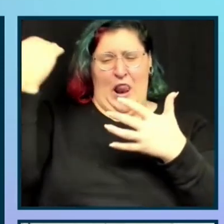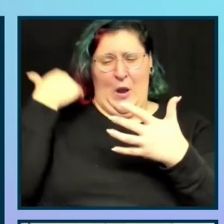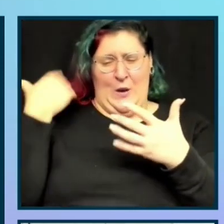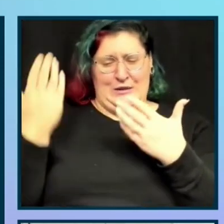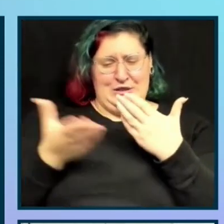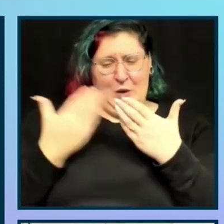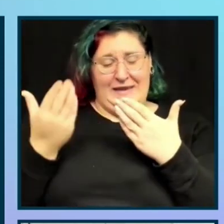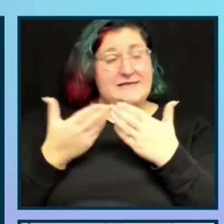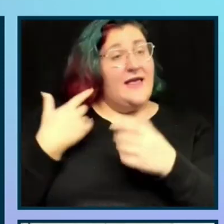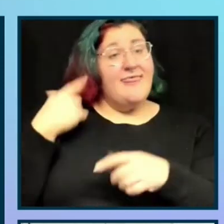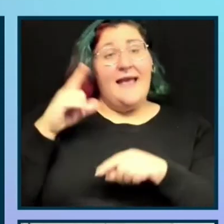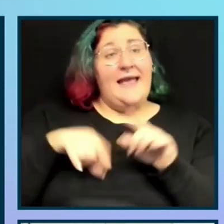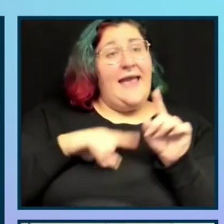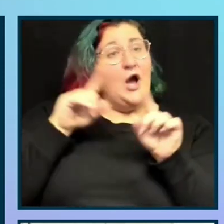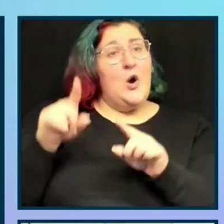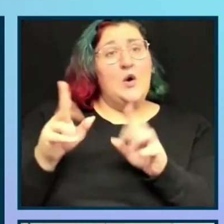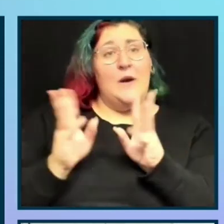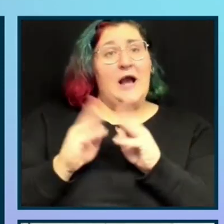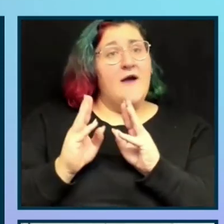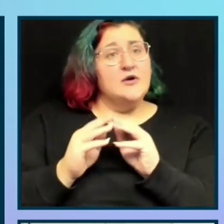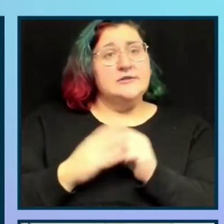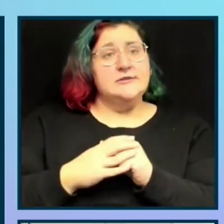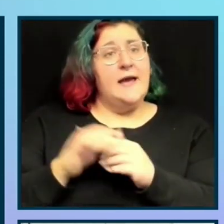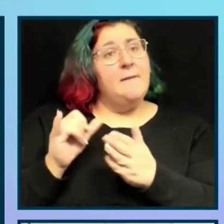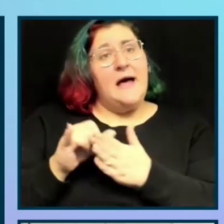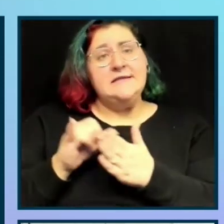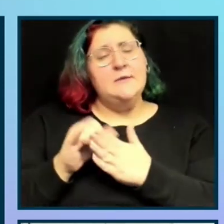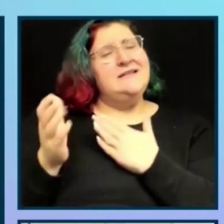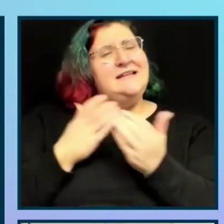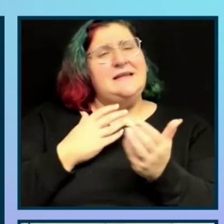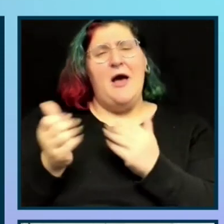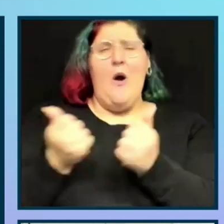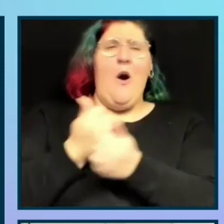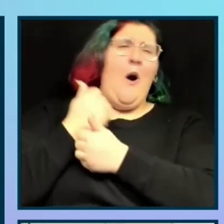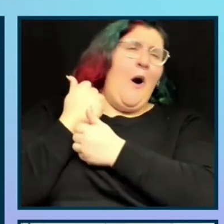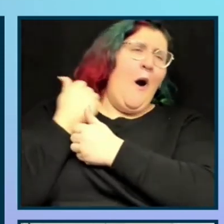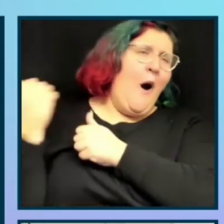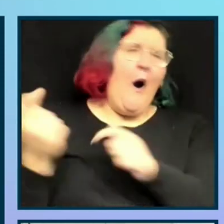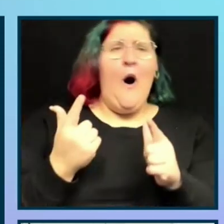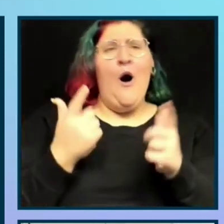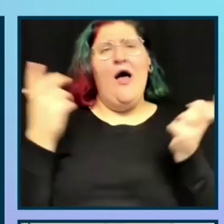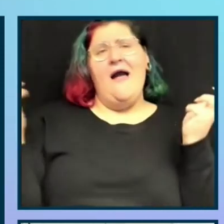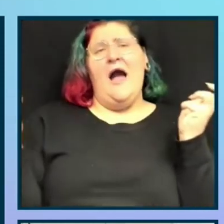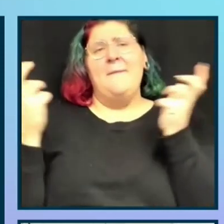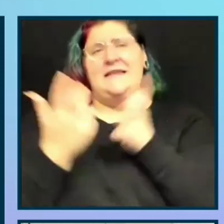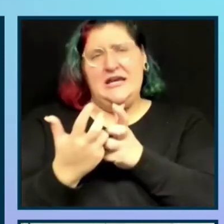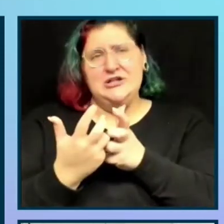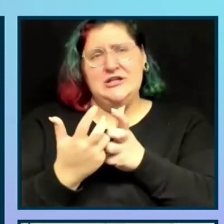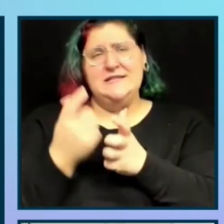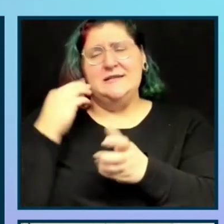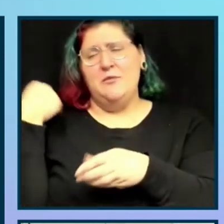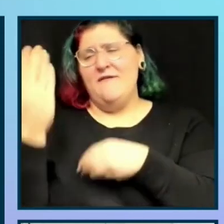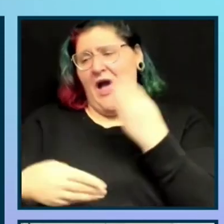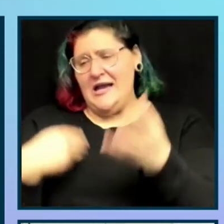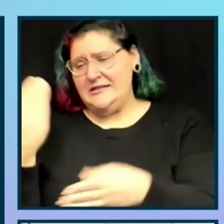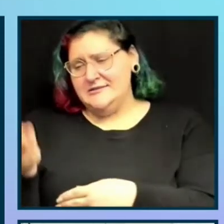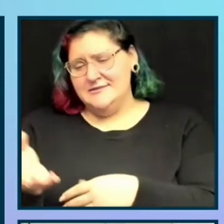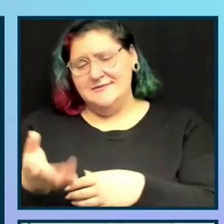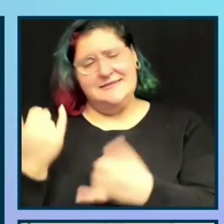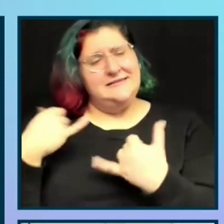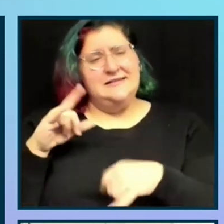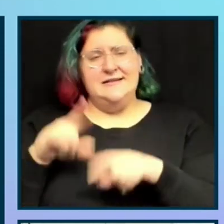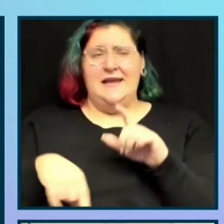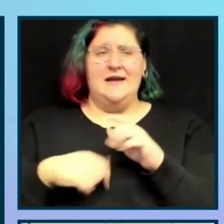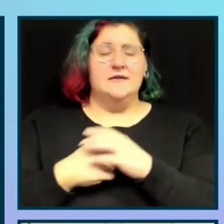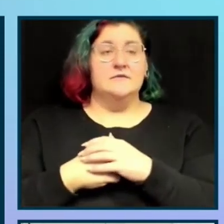all the accommodations in the world. It is just completely out of the picture for them. And more reach